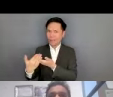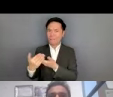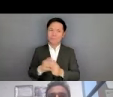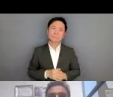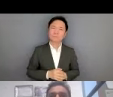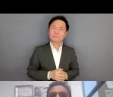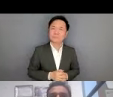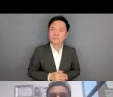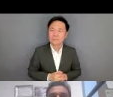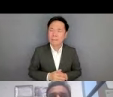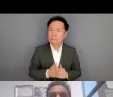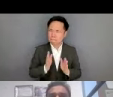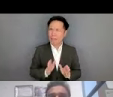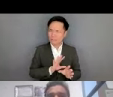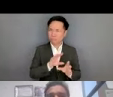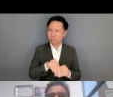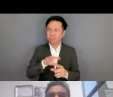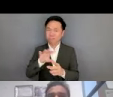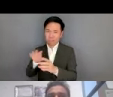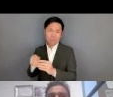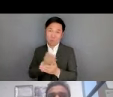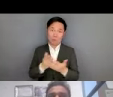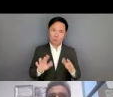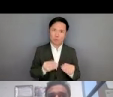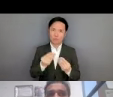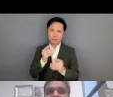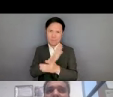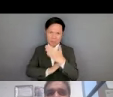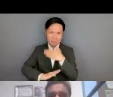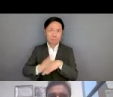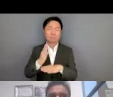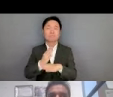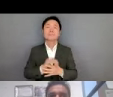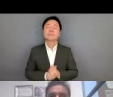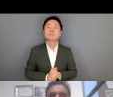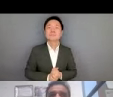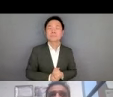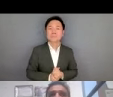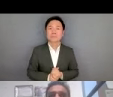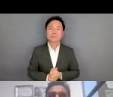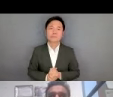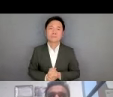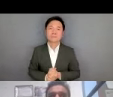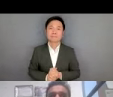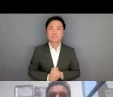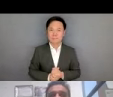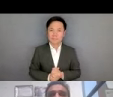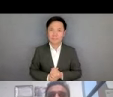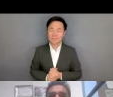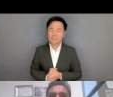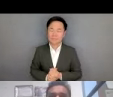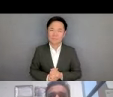In actually, it actually reserves the actually seats for